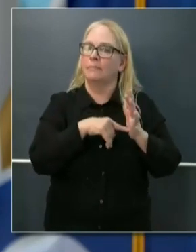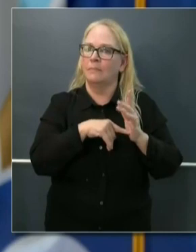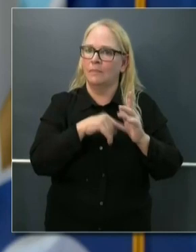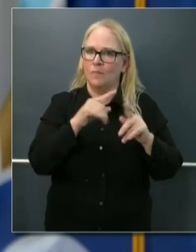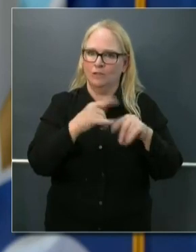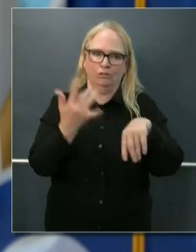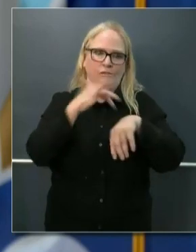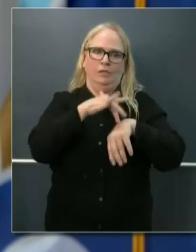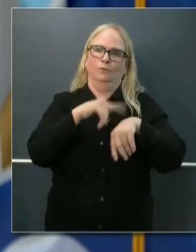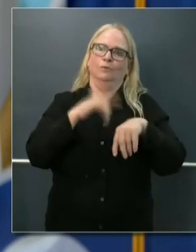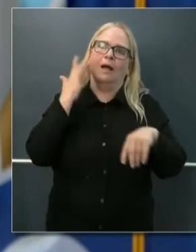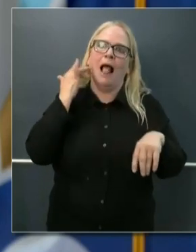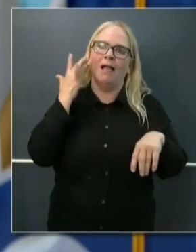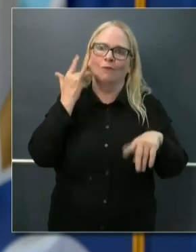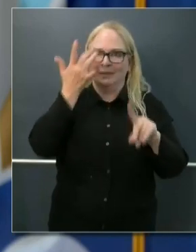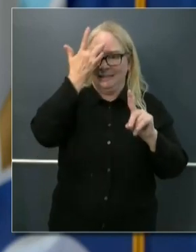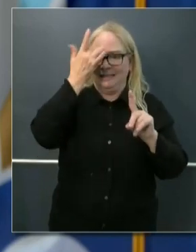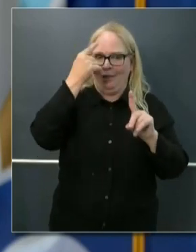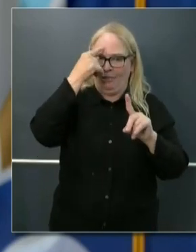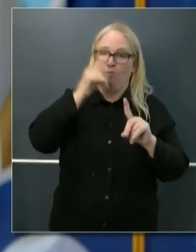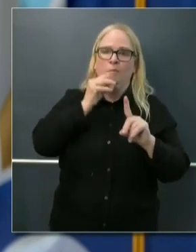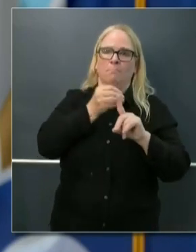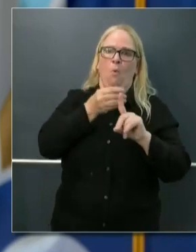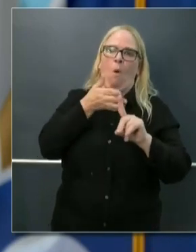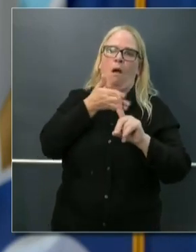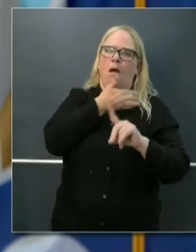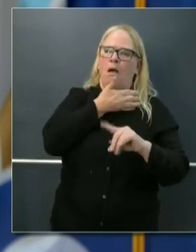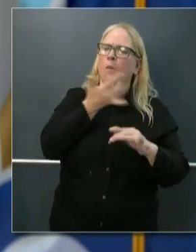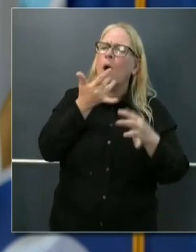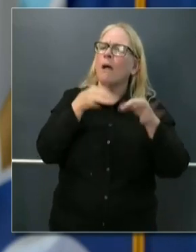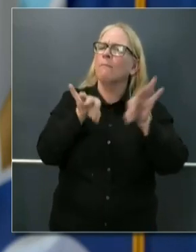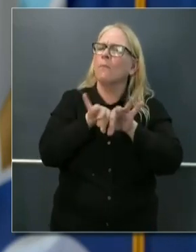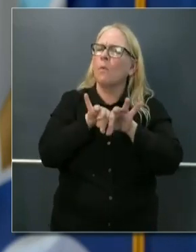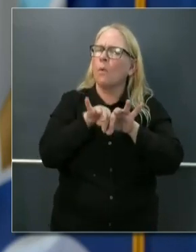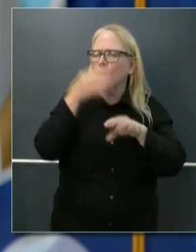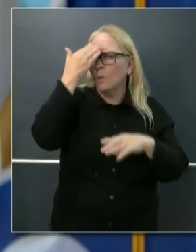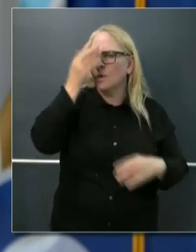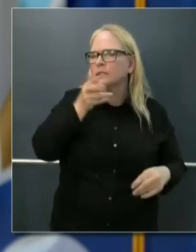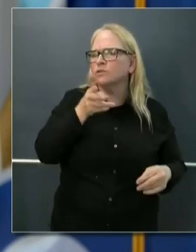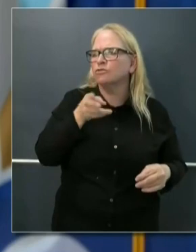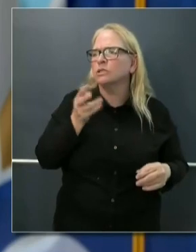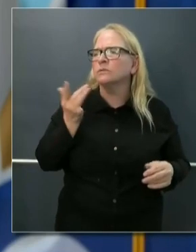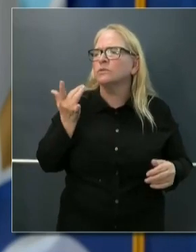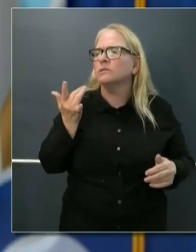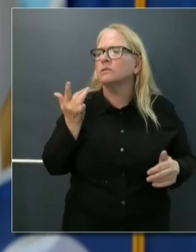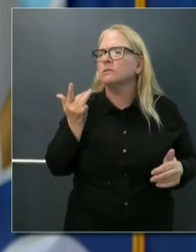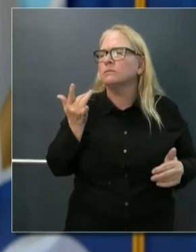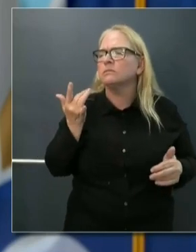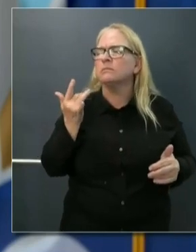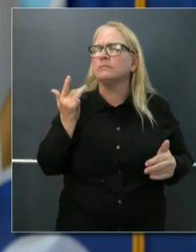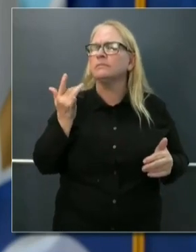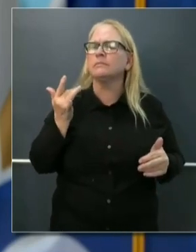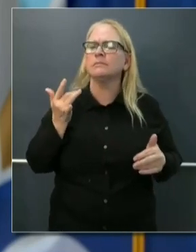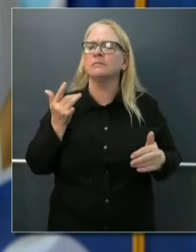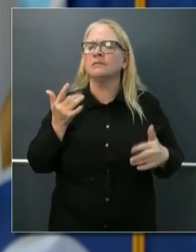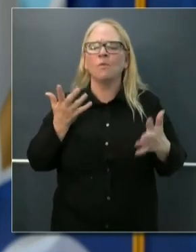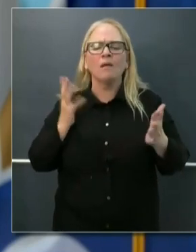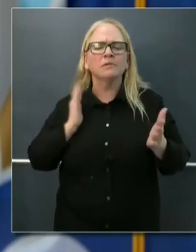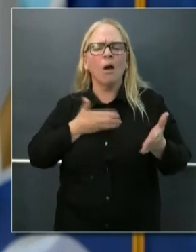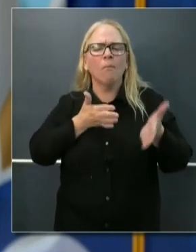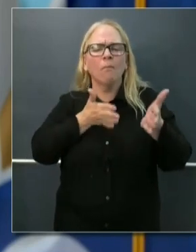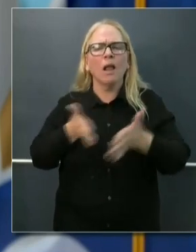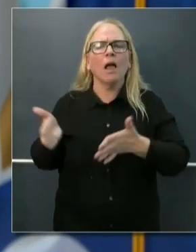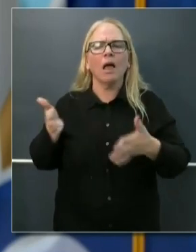and why that's important from an epidemiological perspective and in terms of informing our strategy and our next steps. So